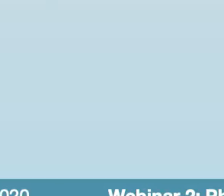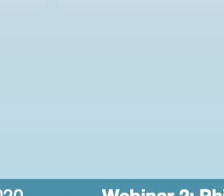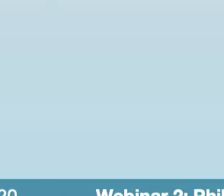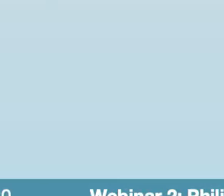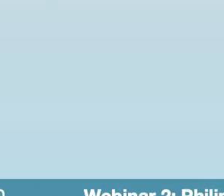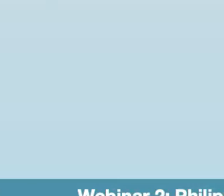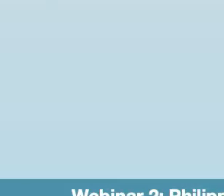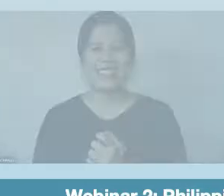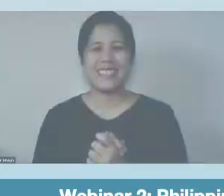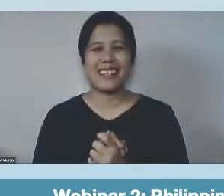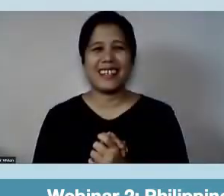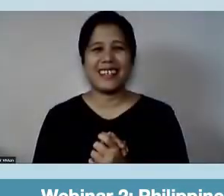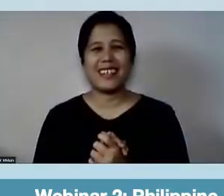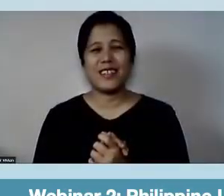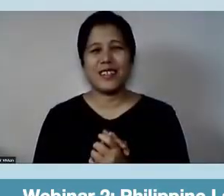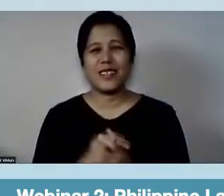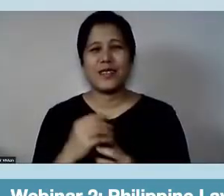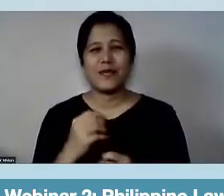than what I really am.